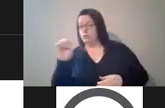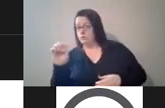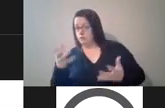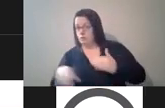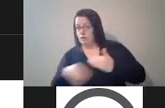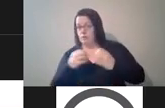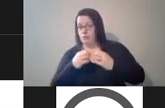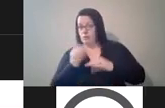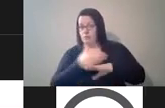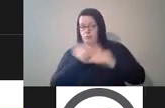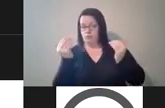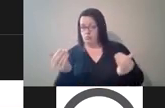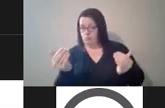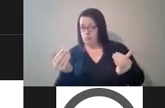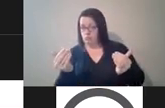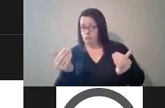slide?